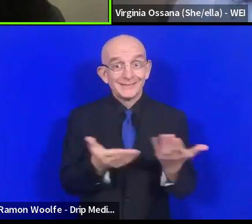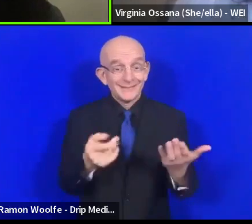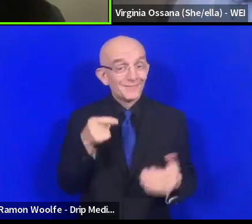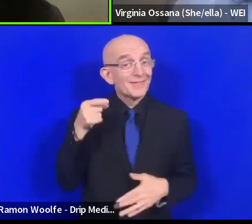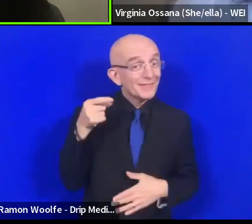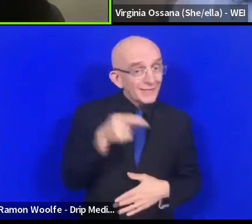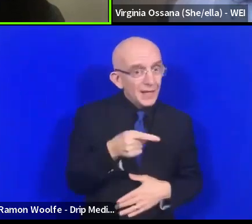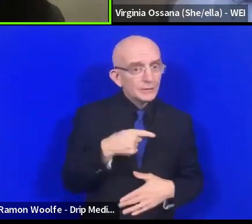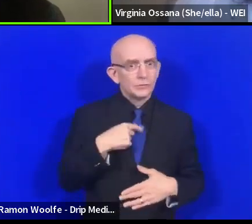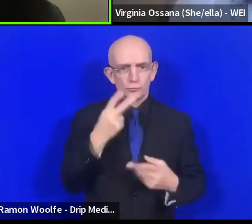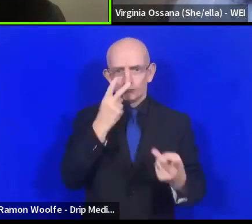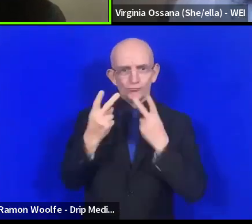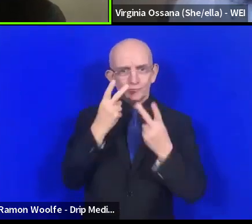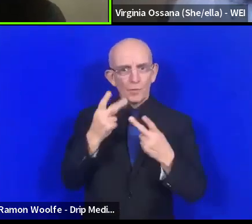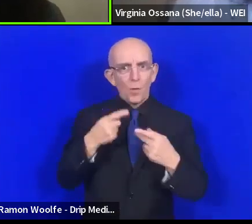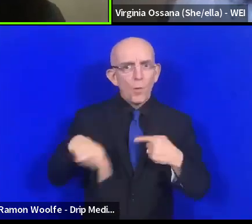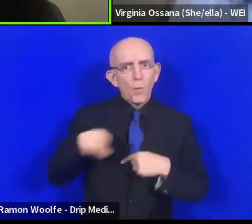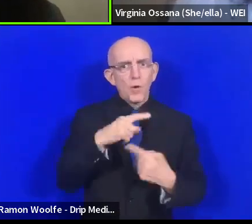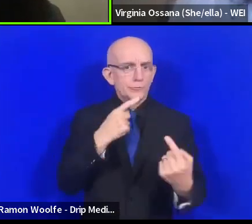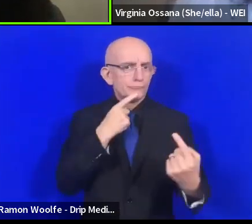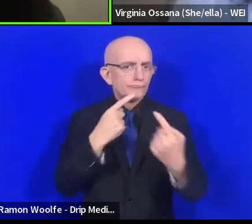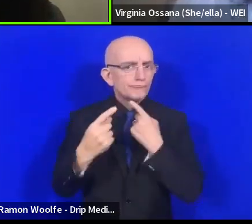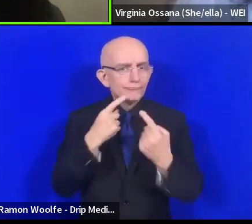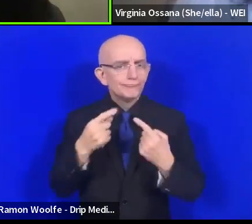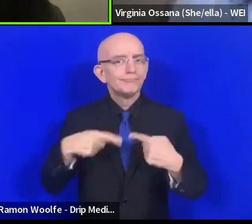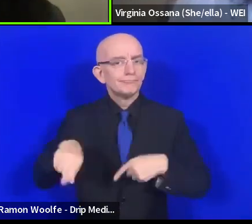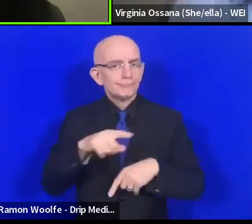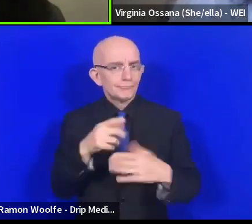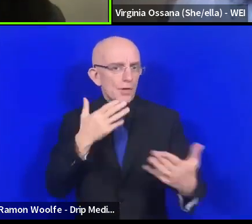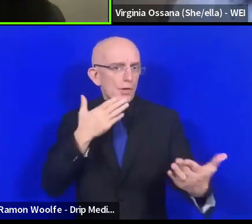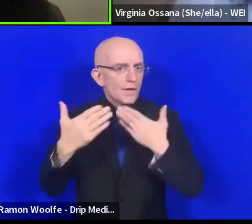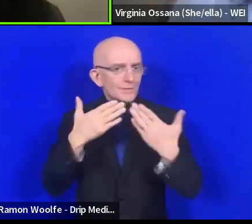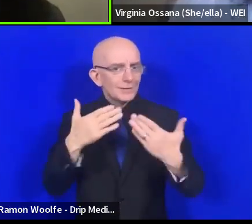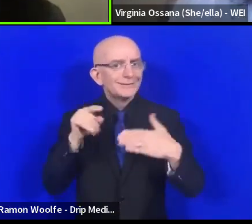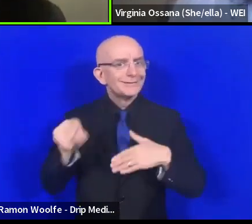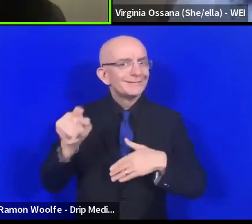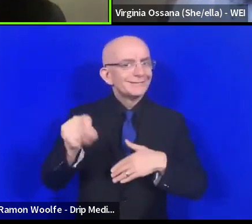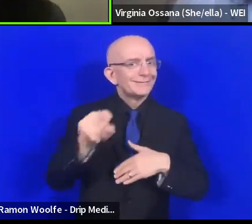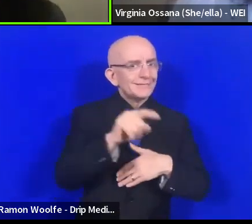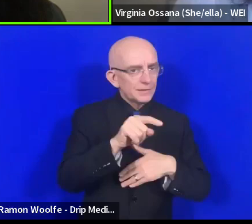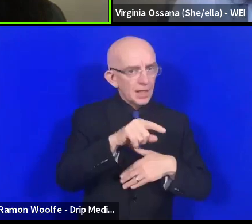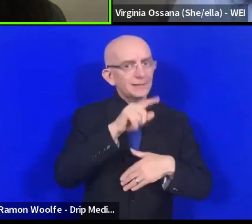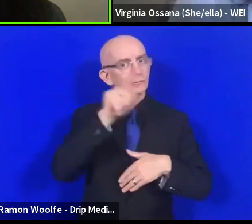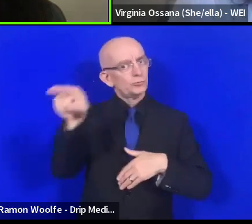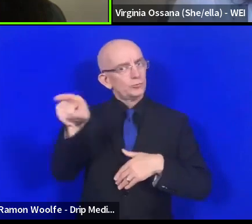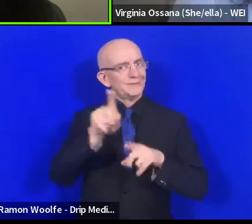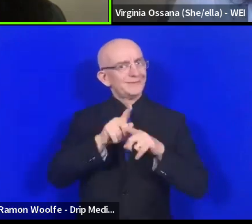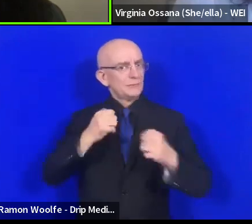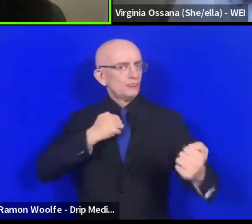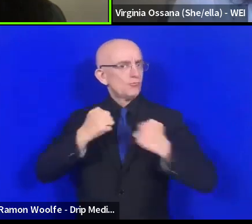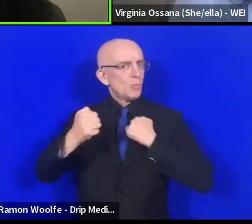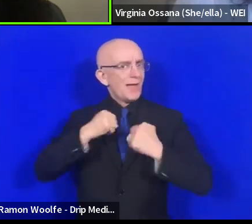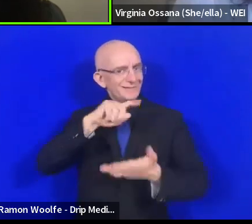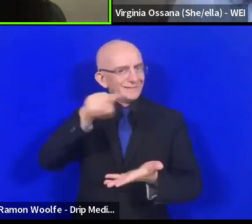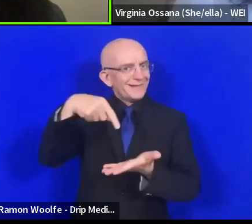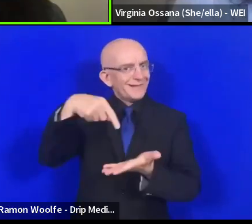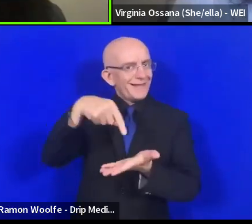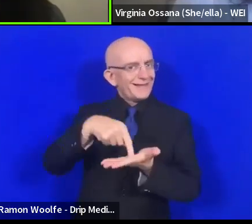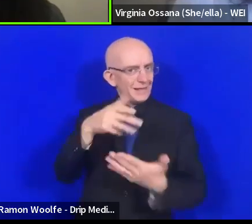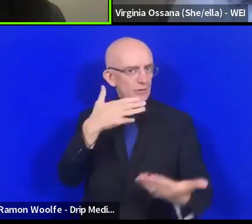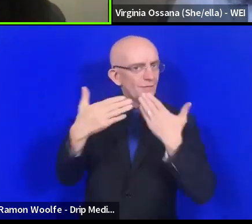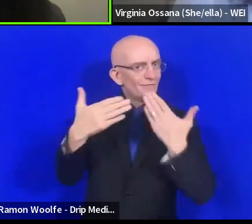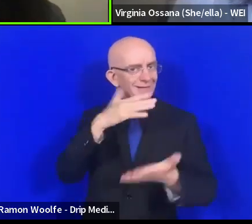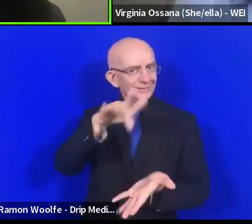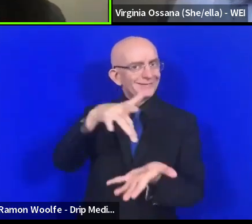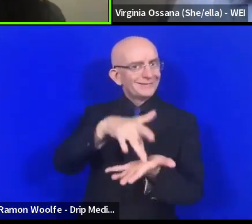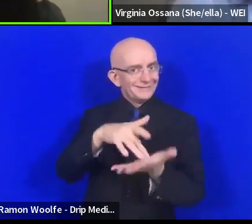website designers to the Kigali Convention Center and the arena, to our conference